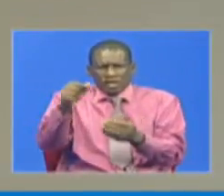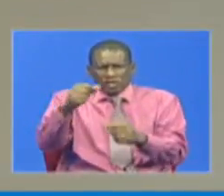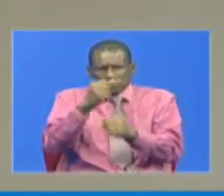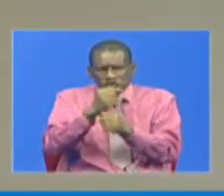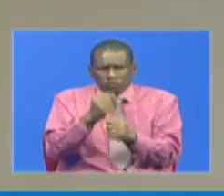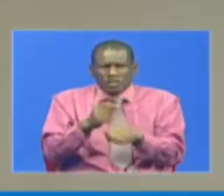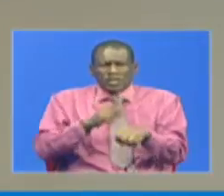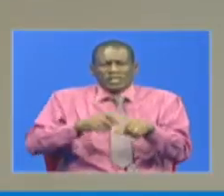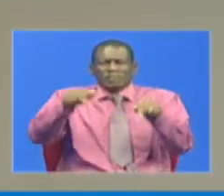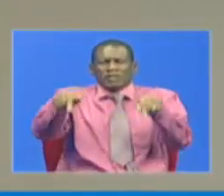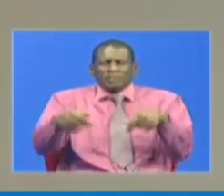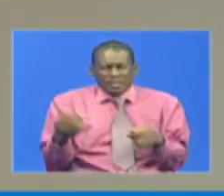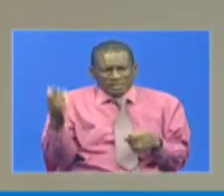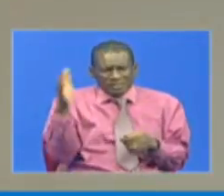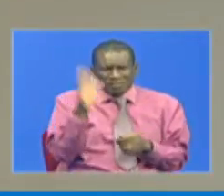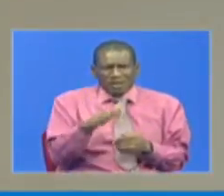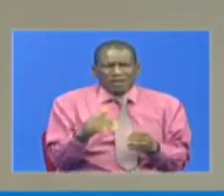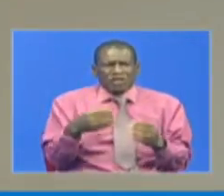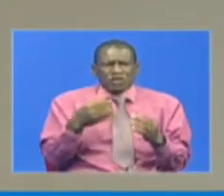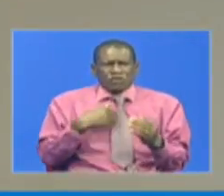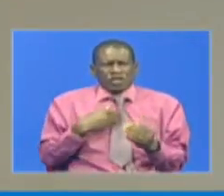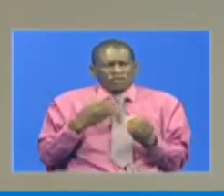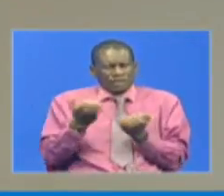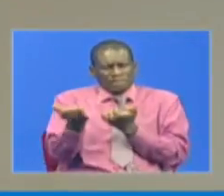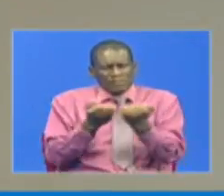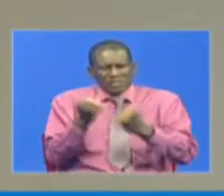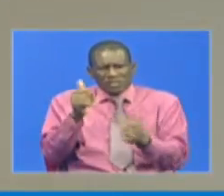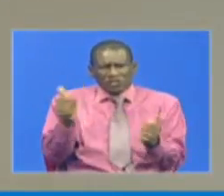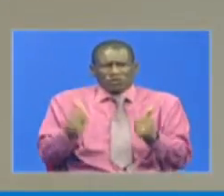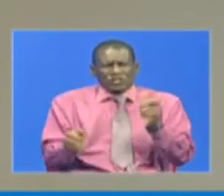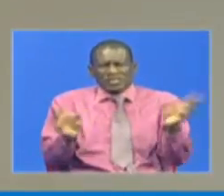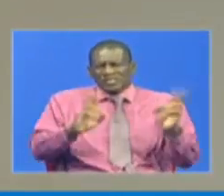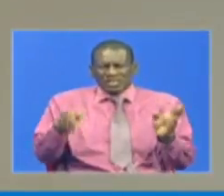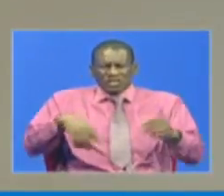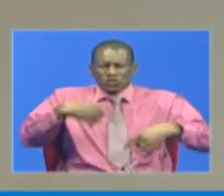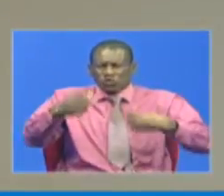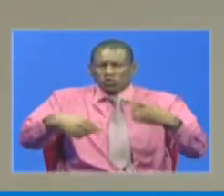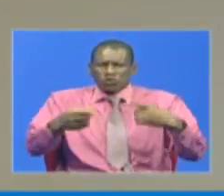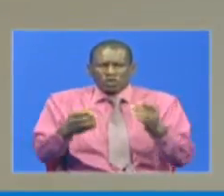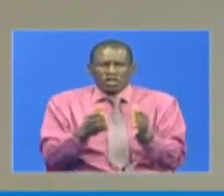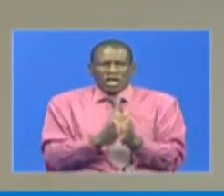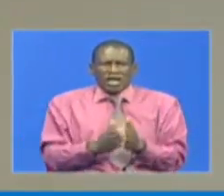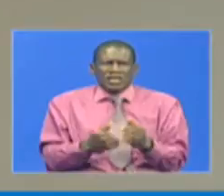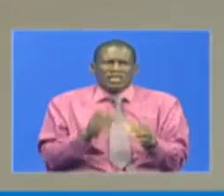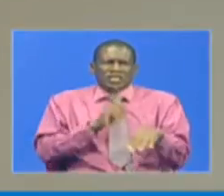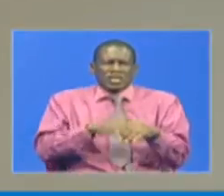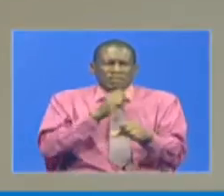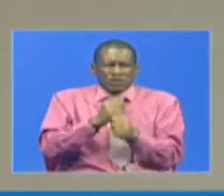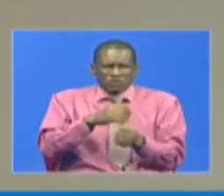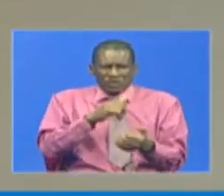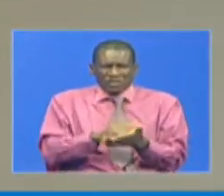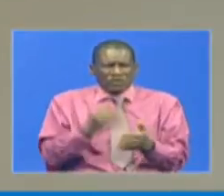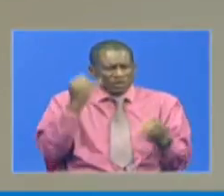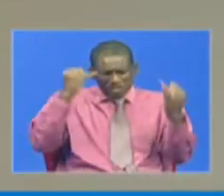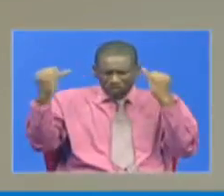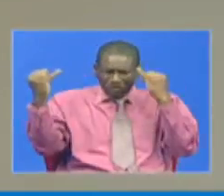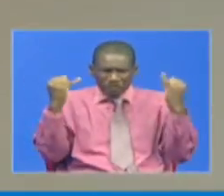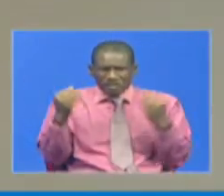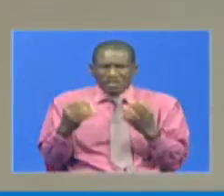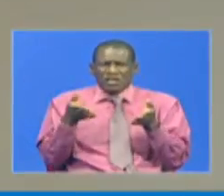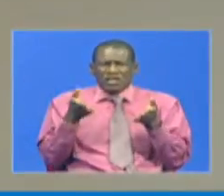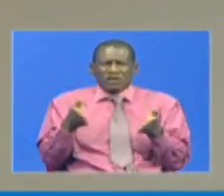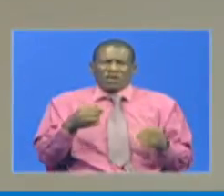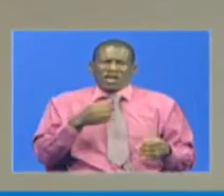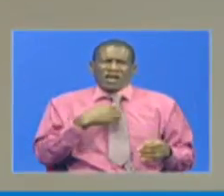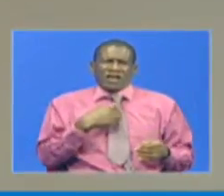picks back up, there is a business that is ready to do that. And whilst we are doing that, we are still innovating. So okay.